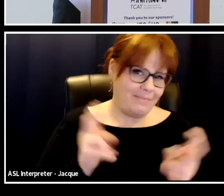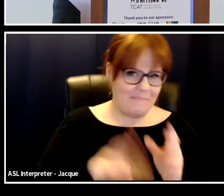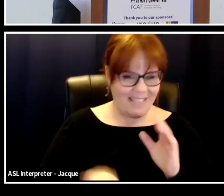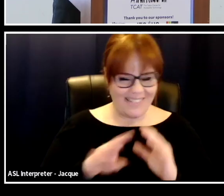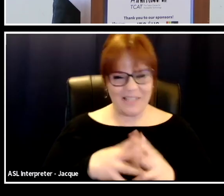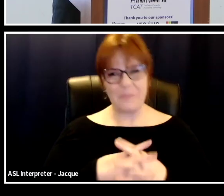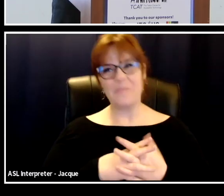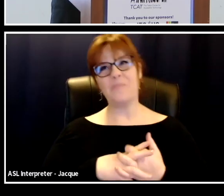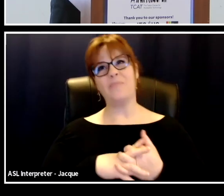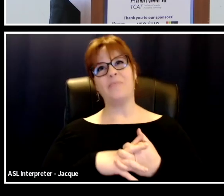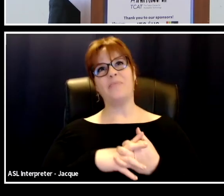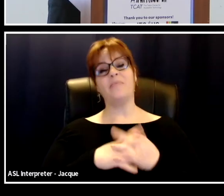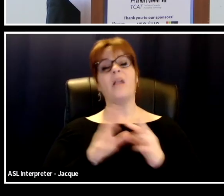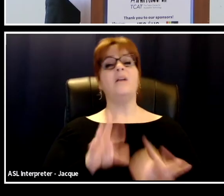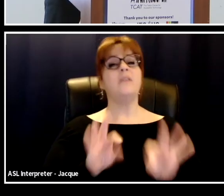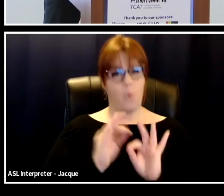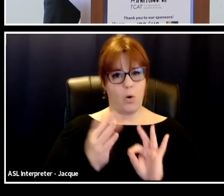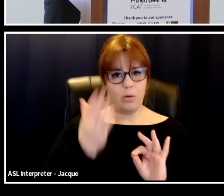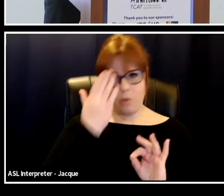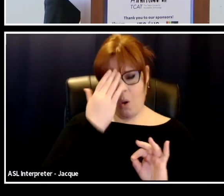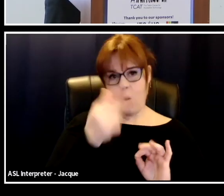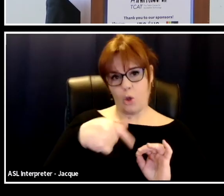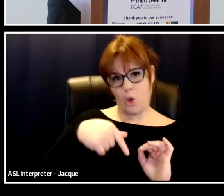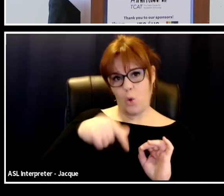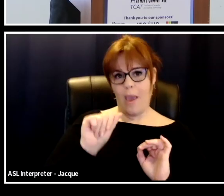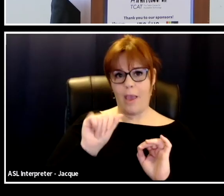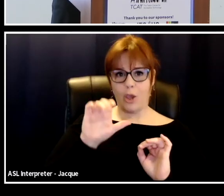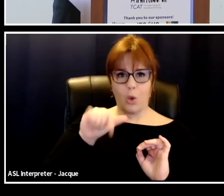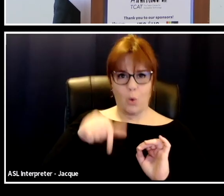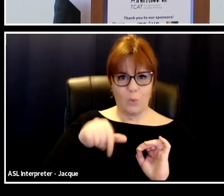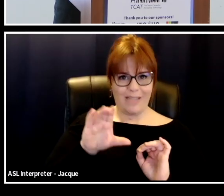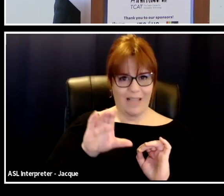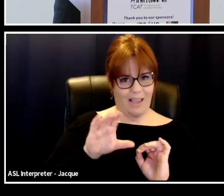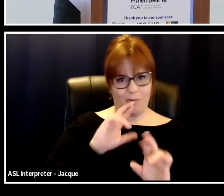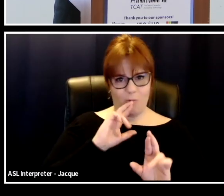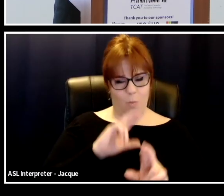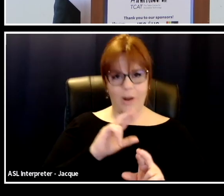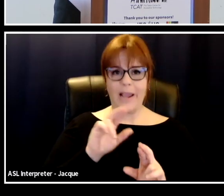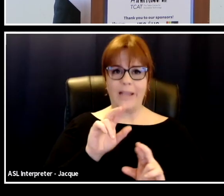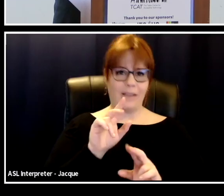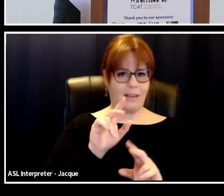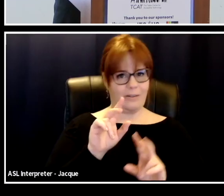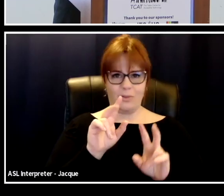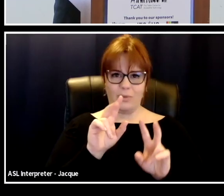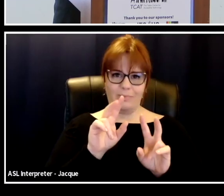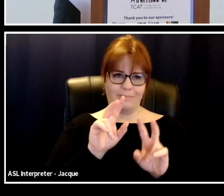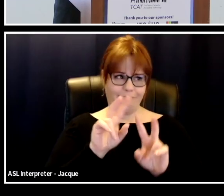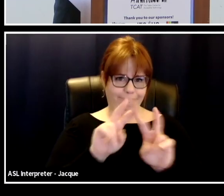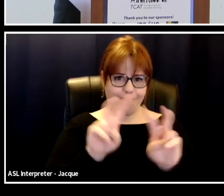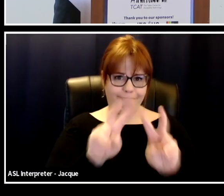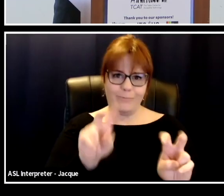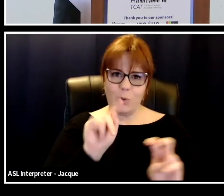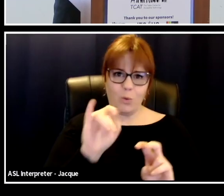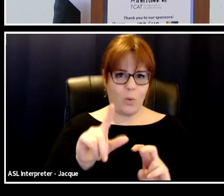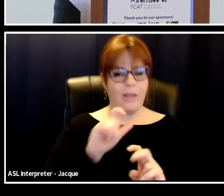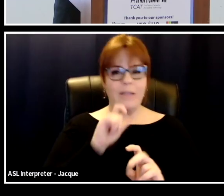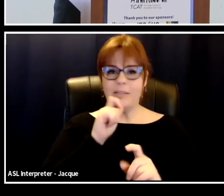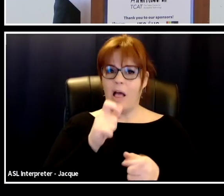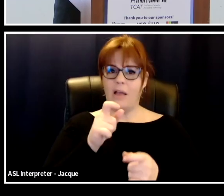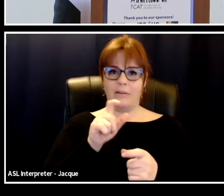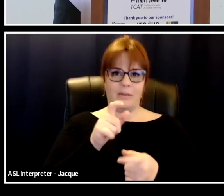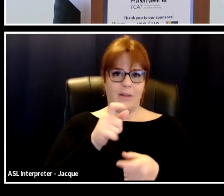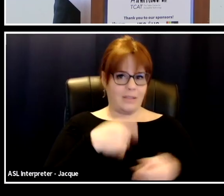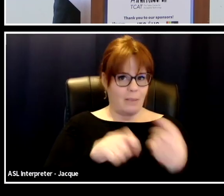And it's important to note that the QA/QC report is a screening tool. It's certainly not designed to replace or substitute for